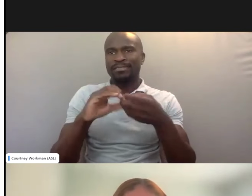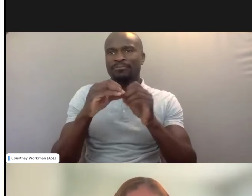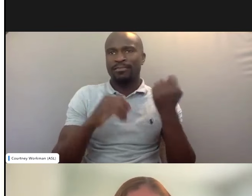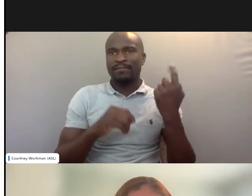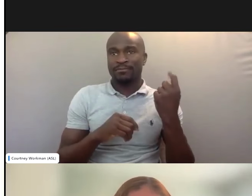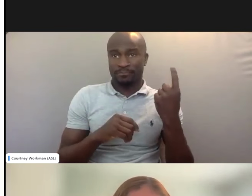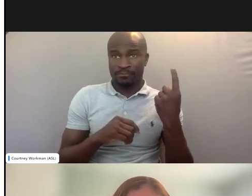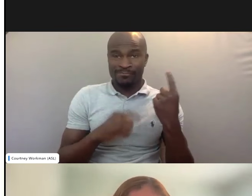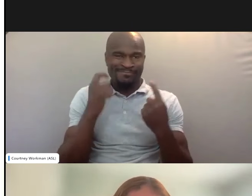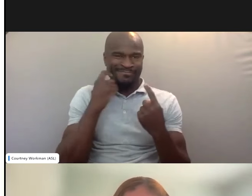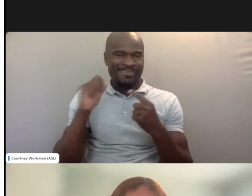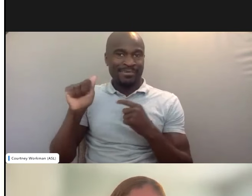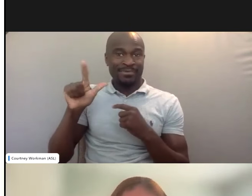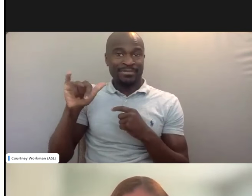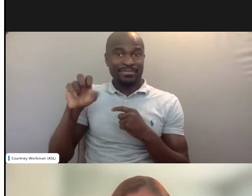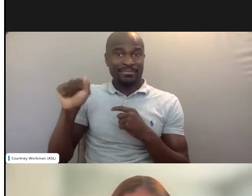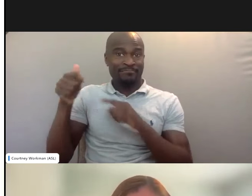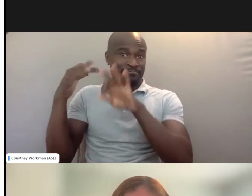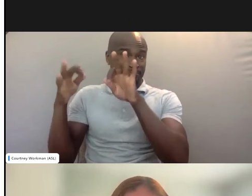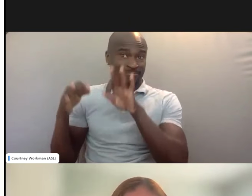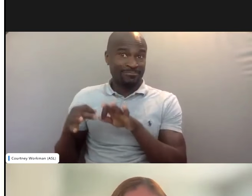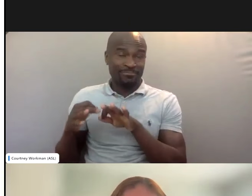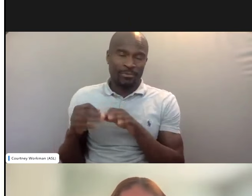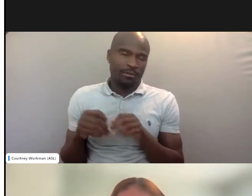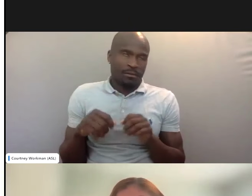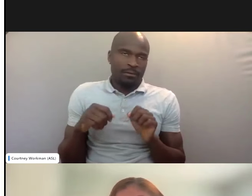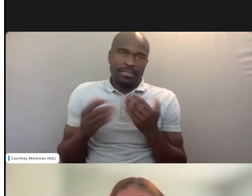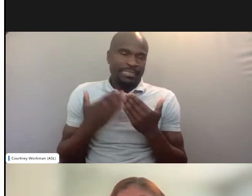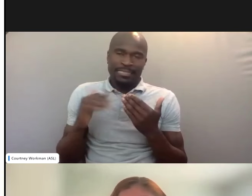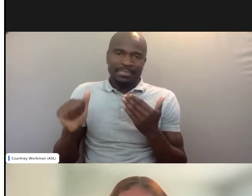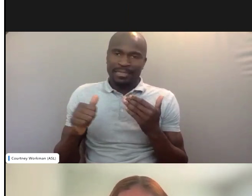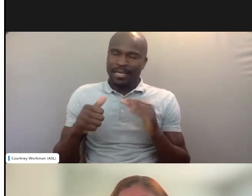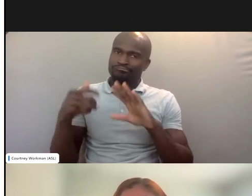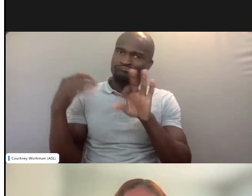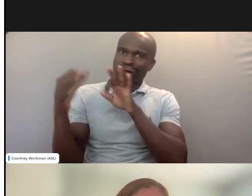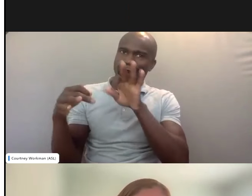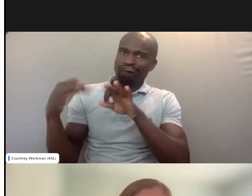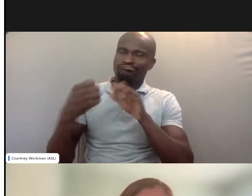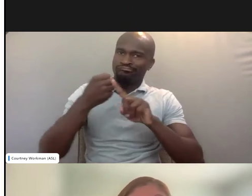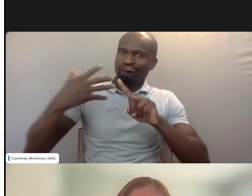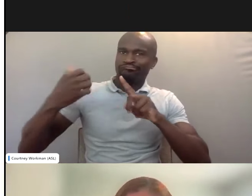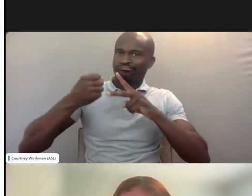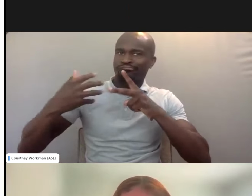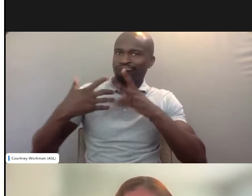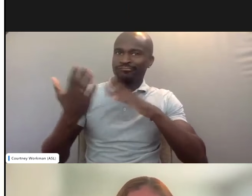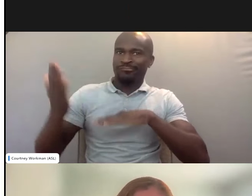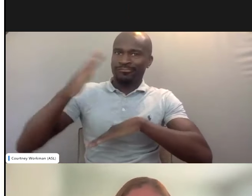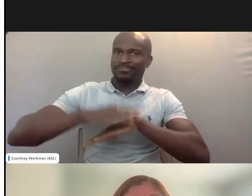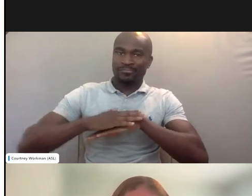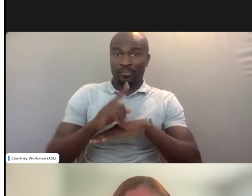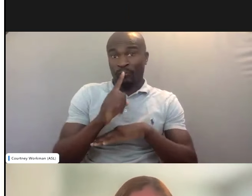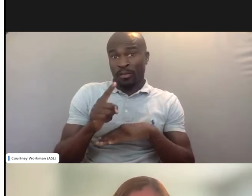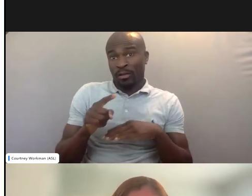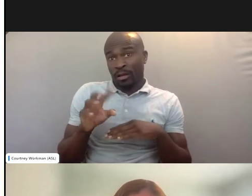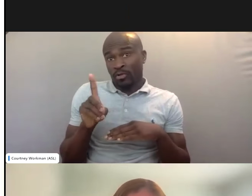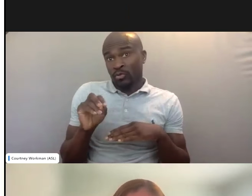was saying a second ago, we could spend an entire day just talking about this topic. And we actually do spend, weeks working and